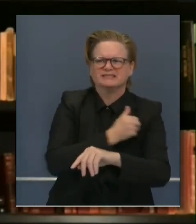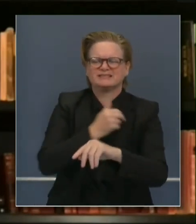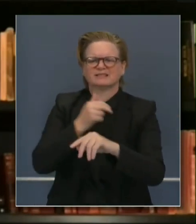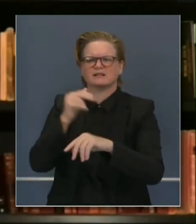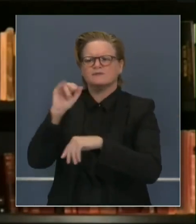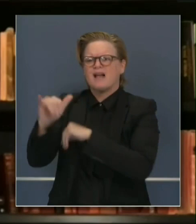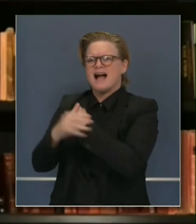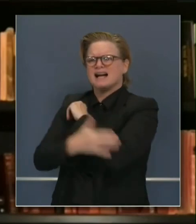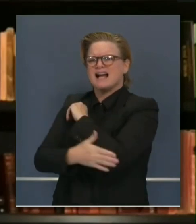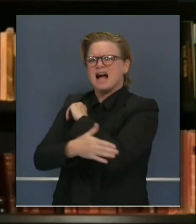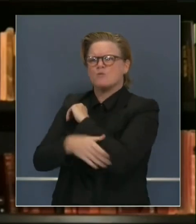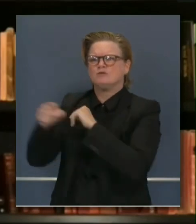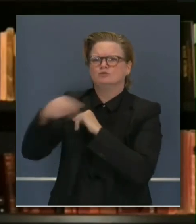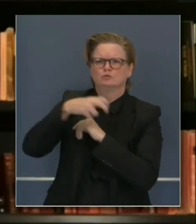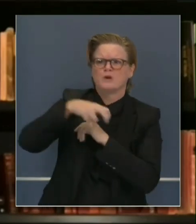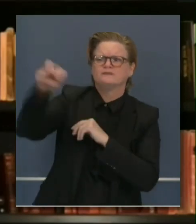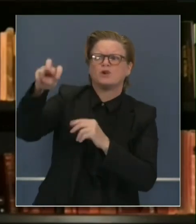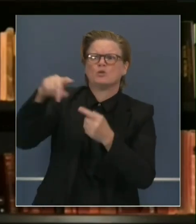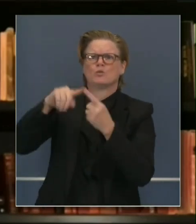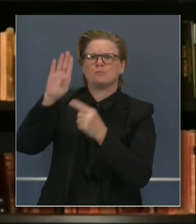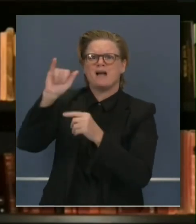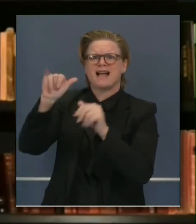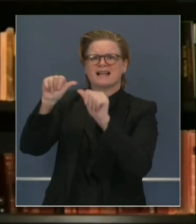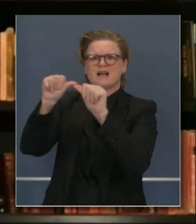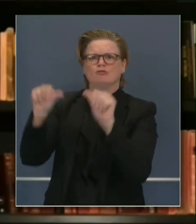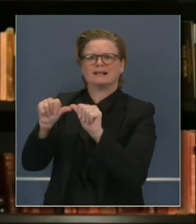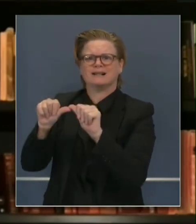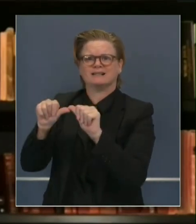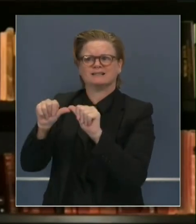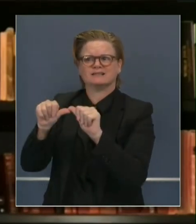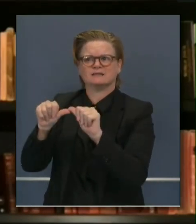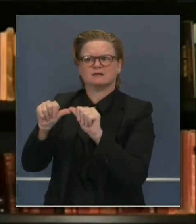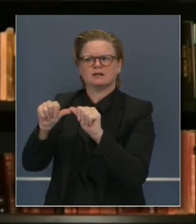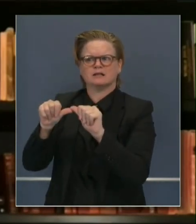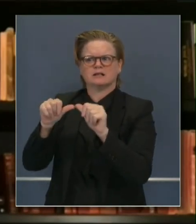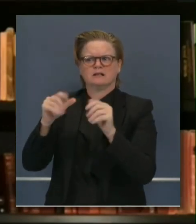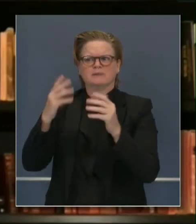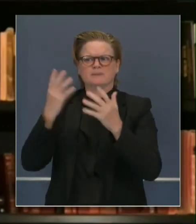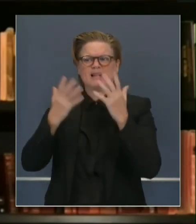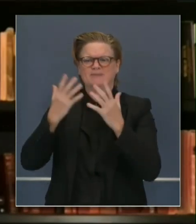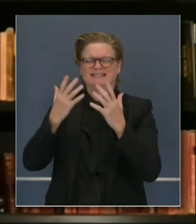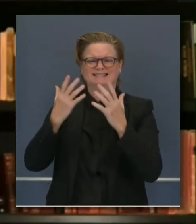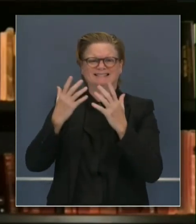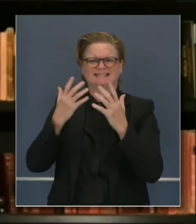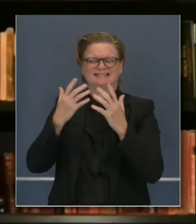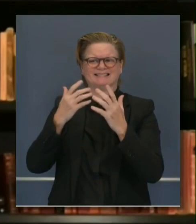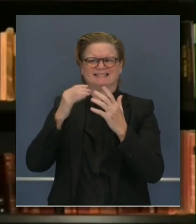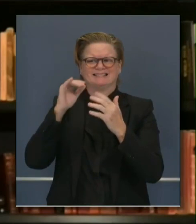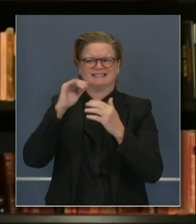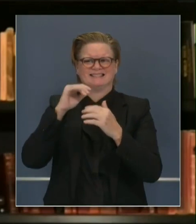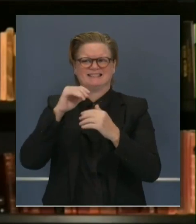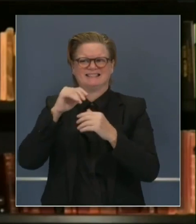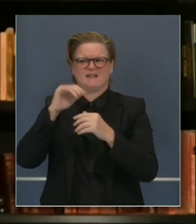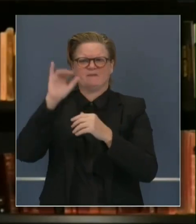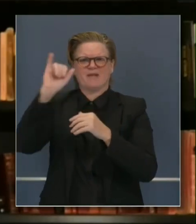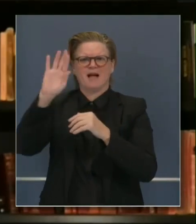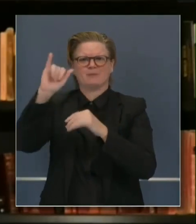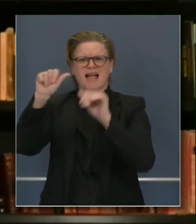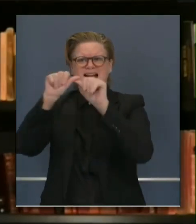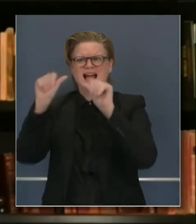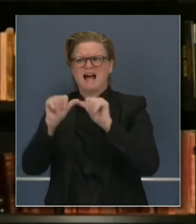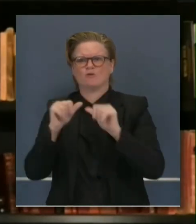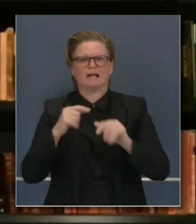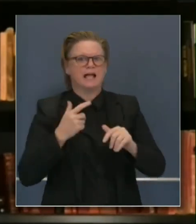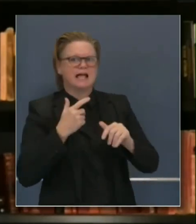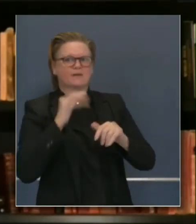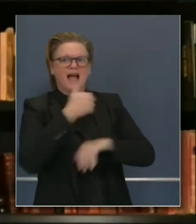Bay Area region less likely to take Imperial's or any other county's patients if this means more restrictions for them? Can you talk a bit about